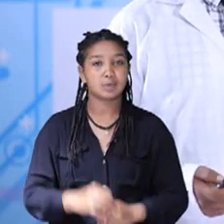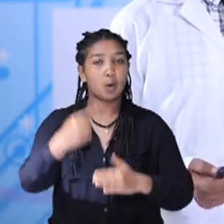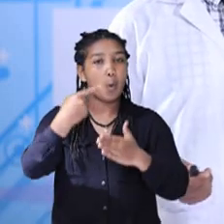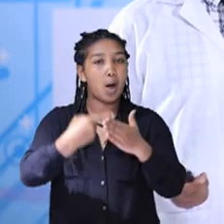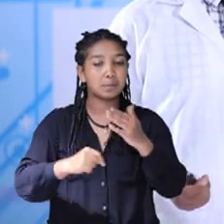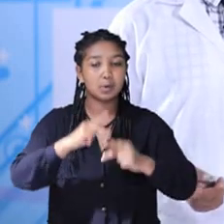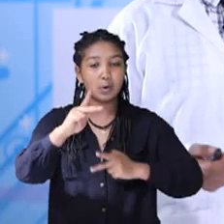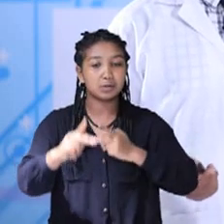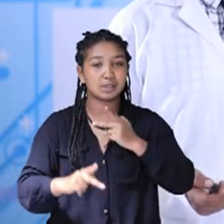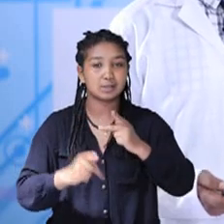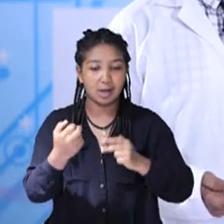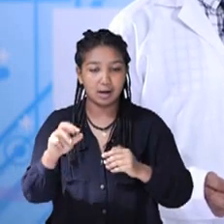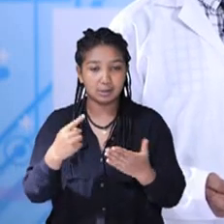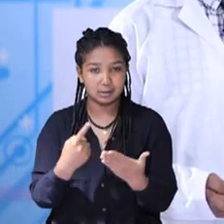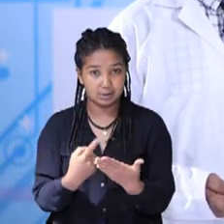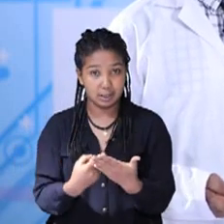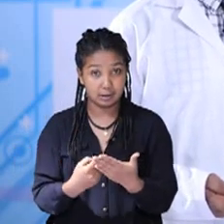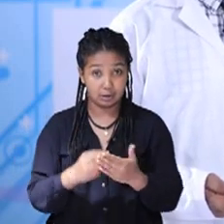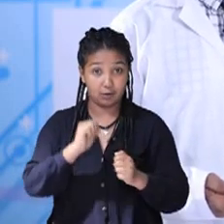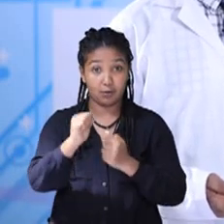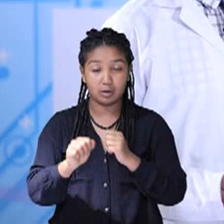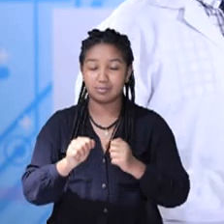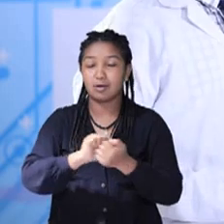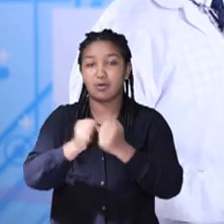What processes are there in evolution?